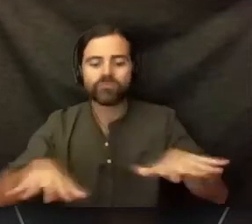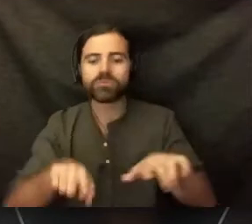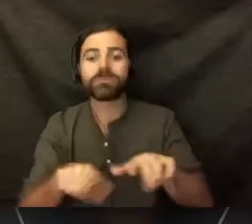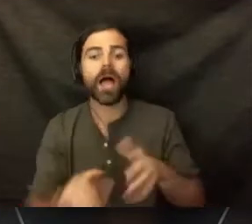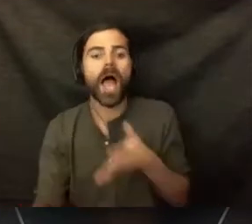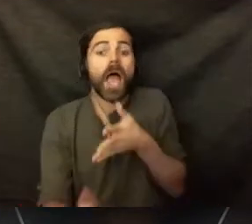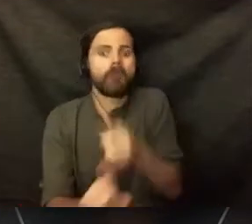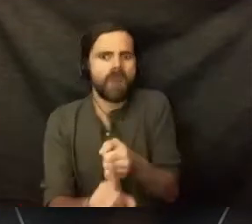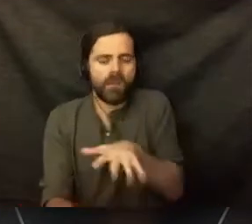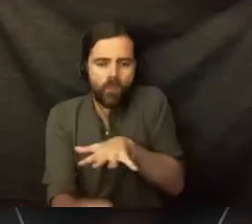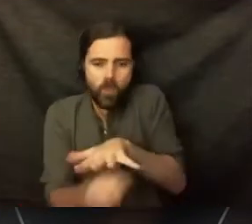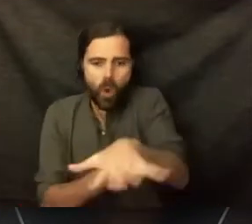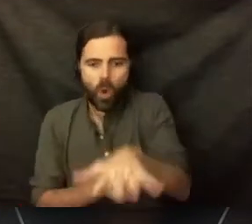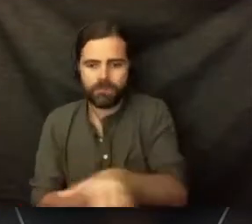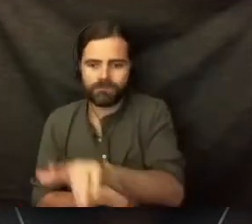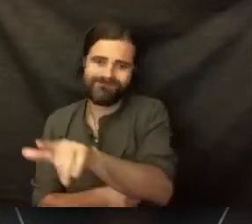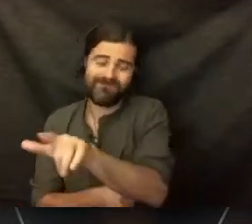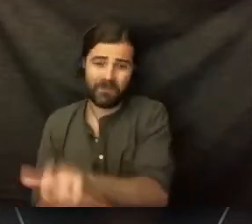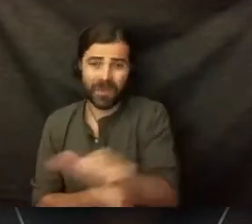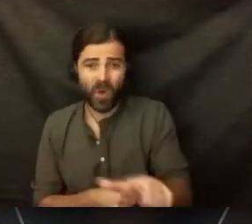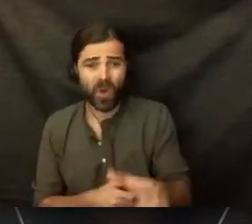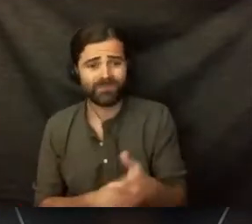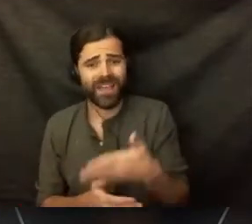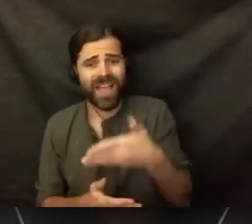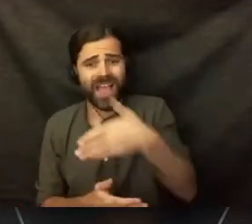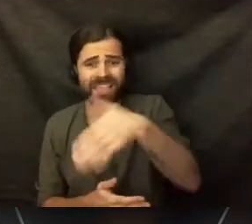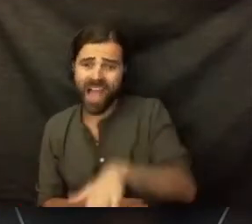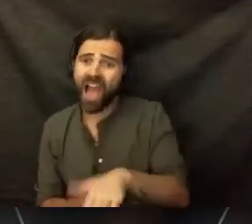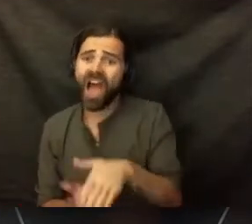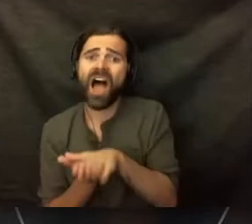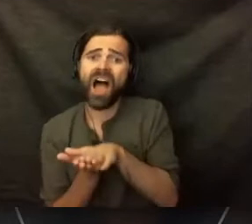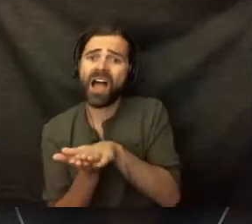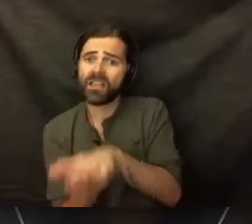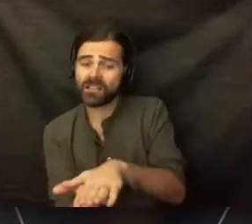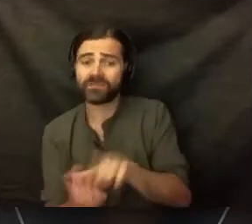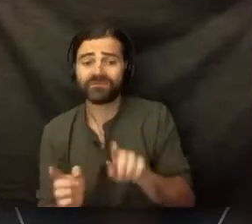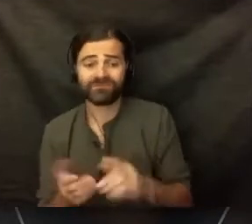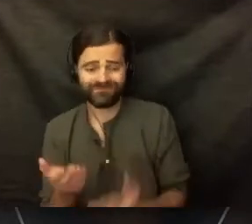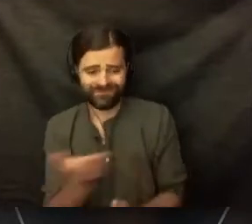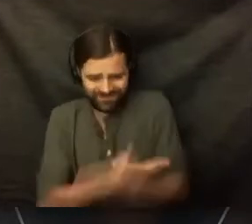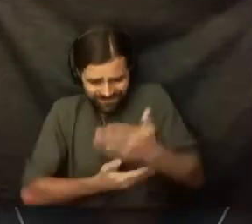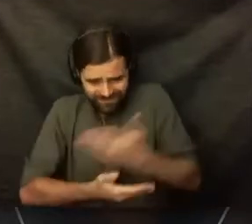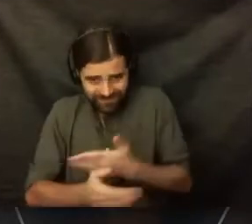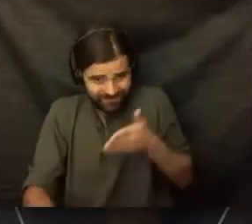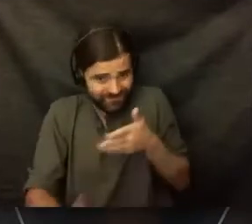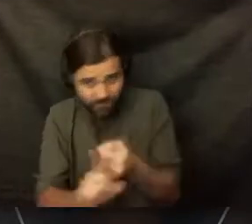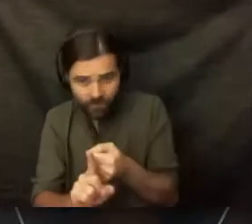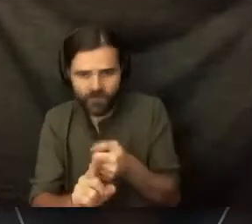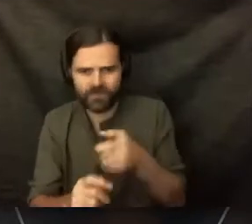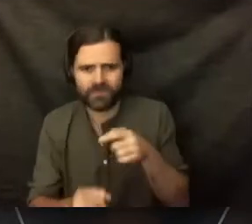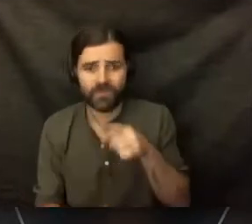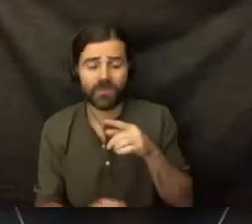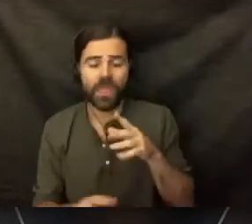of people that have died, people that are going to be actually long-term impaired, the economic impact that will ensue off the back of that, which